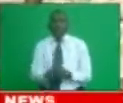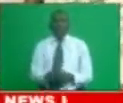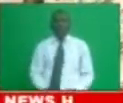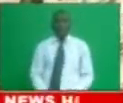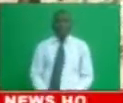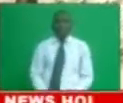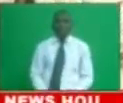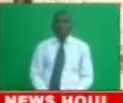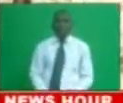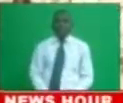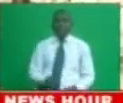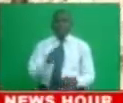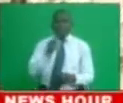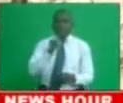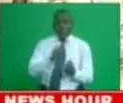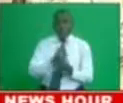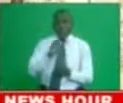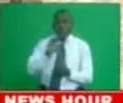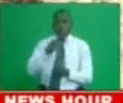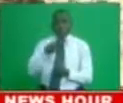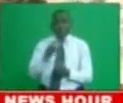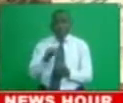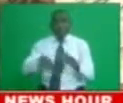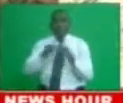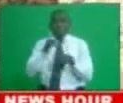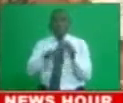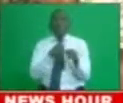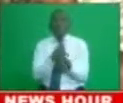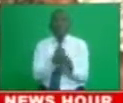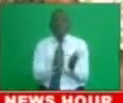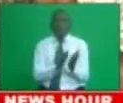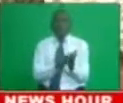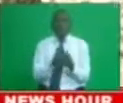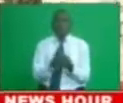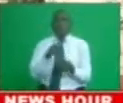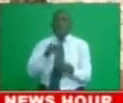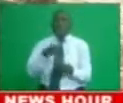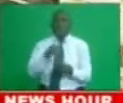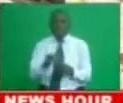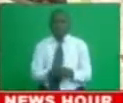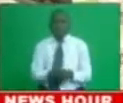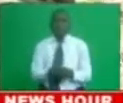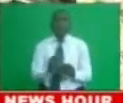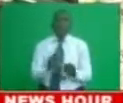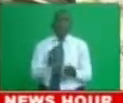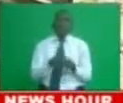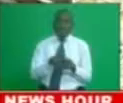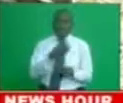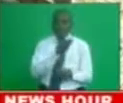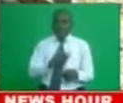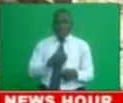their care. In the heart of Choco lies Basics International, a non-profit, non-governmental and